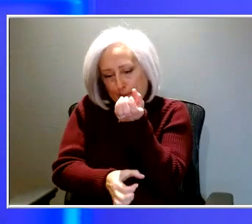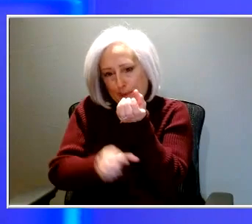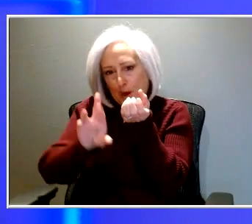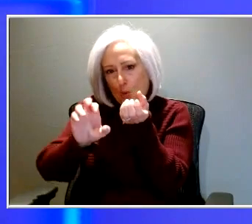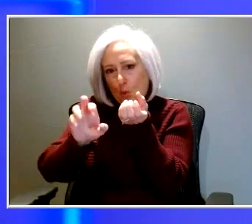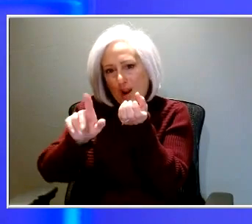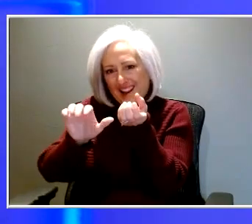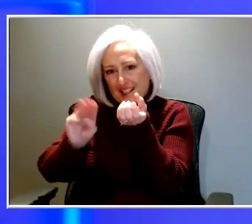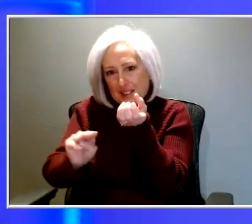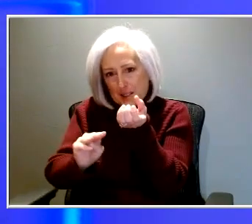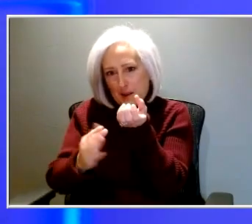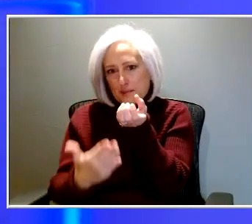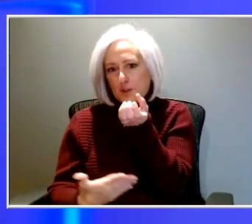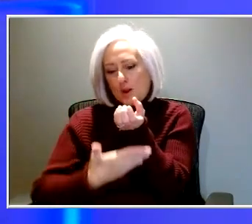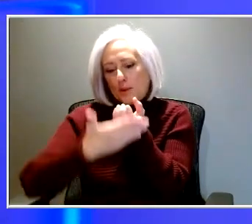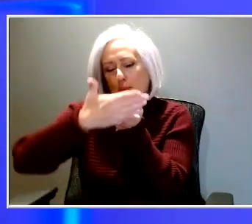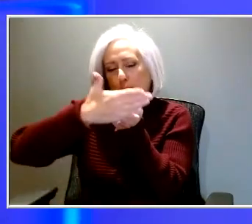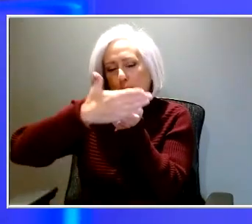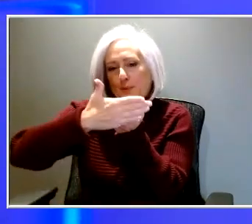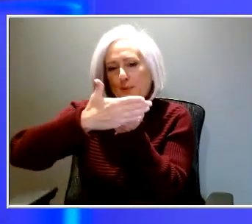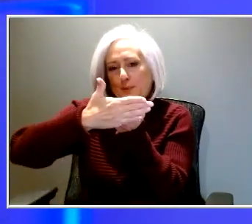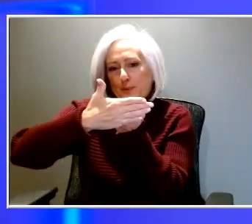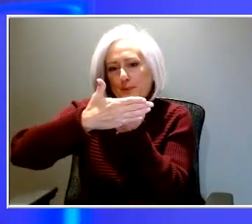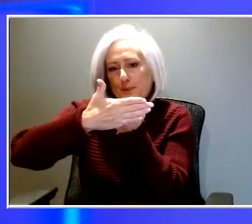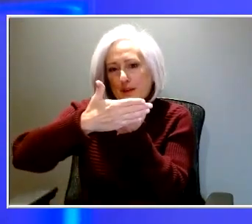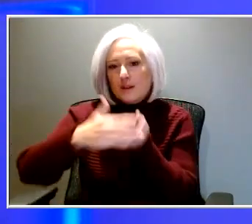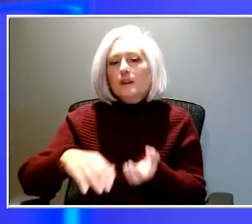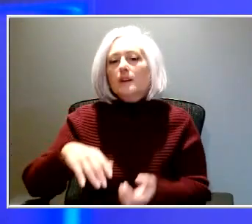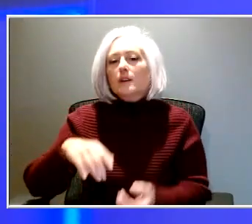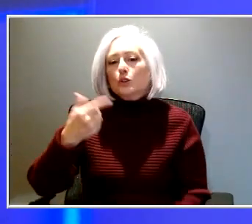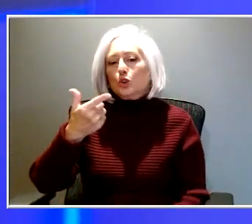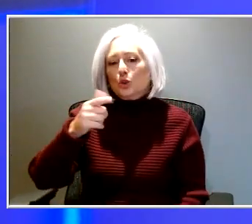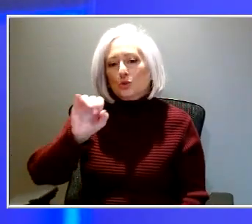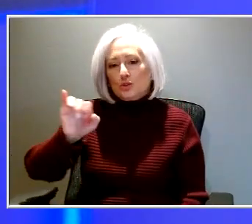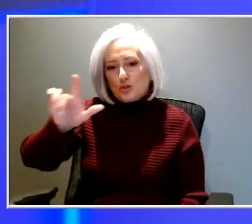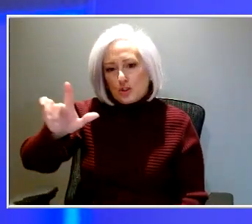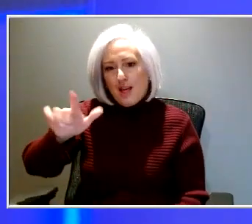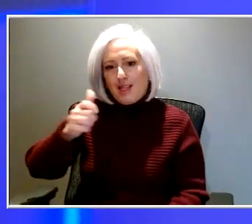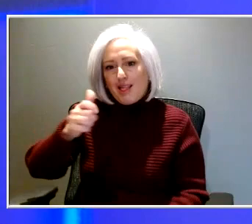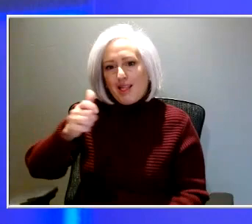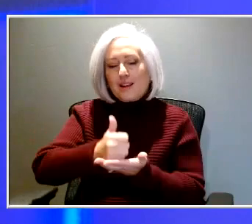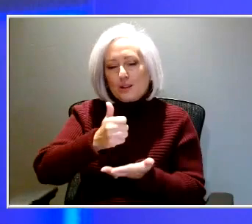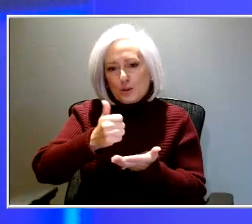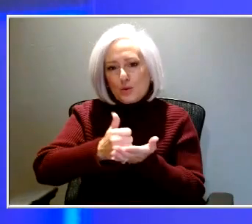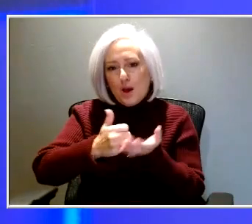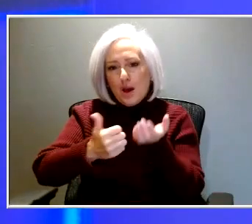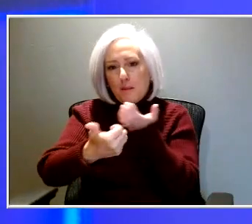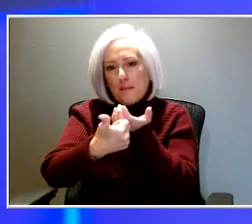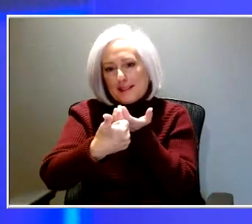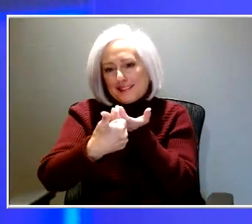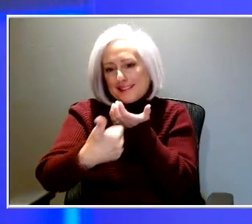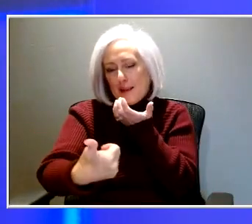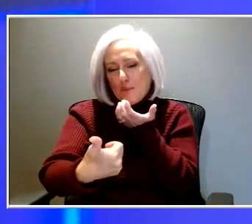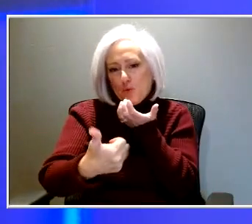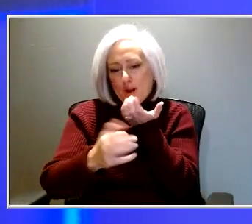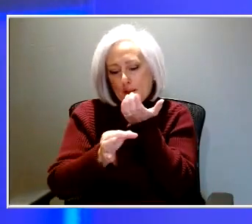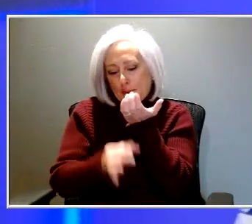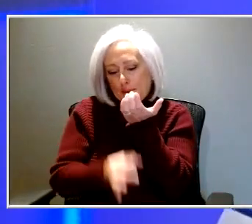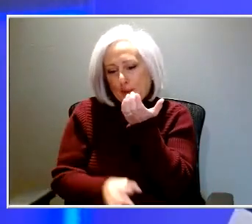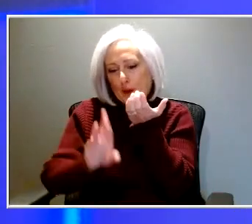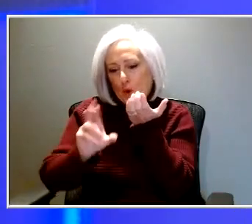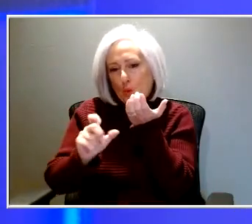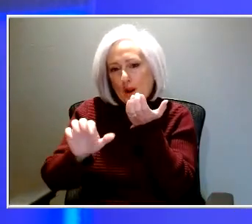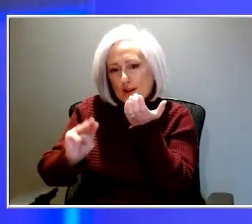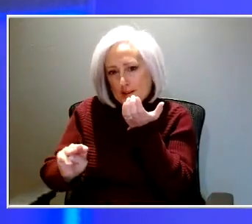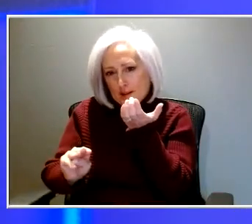we put a shield or a gel to push the rectum further away from the prostate as a way to really minimize radiation to the